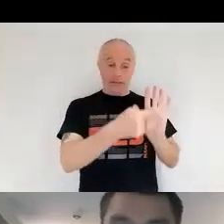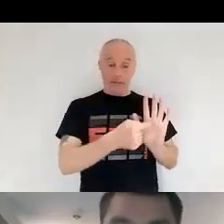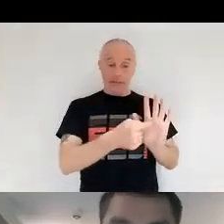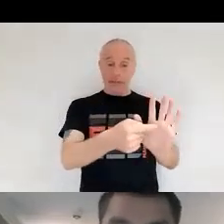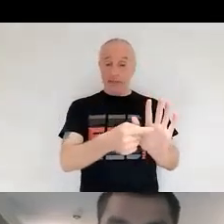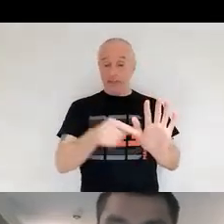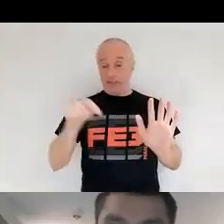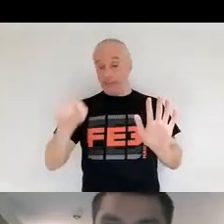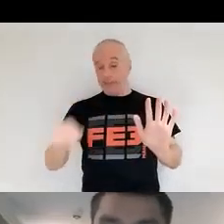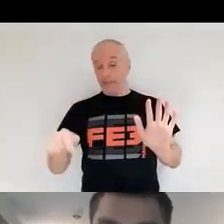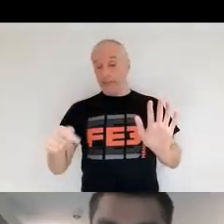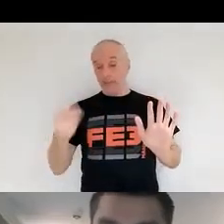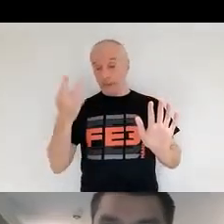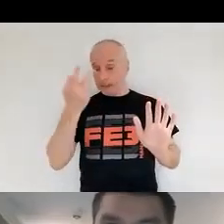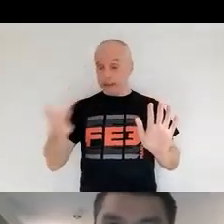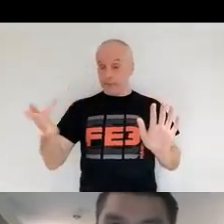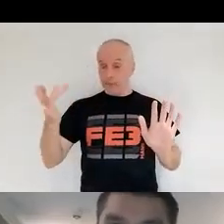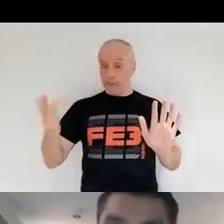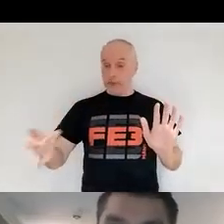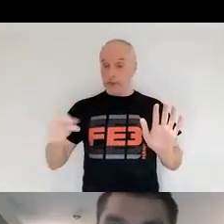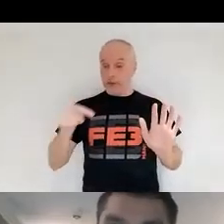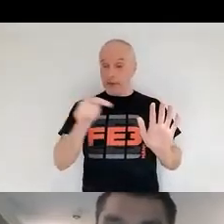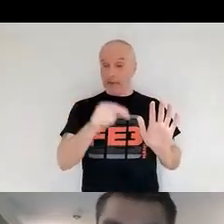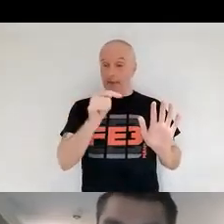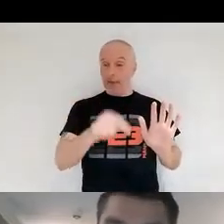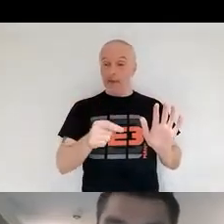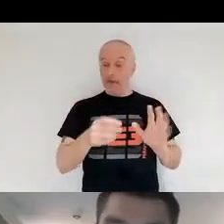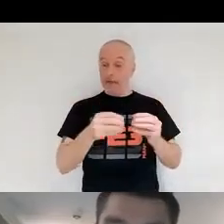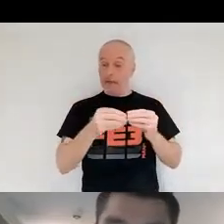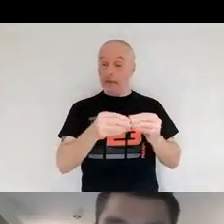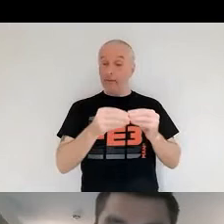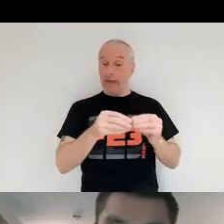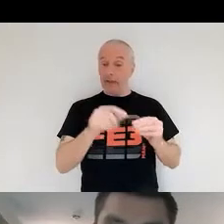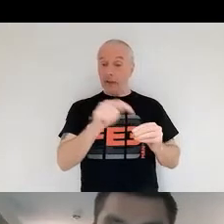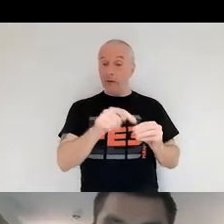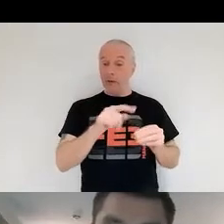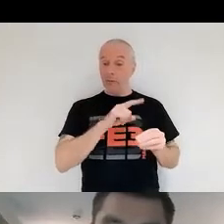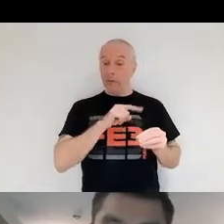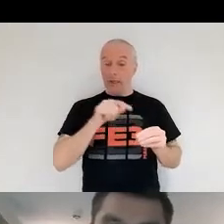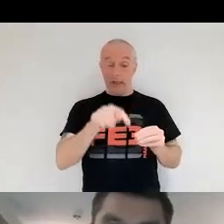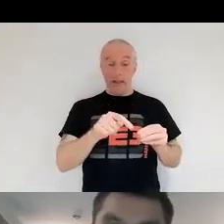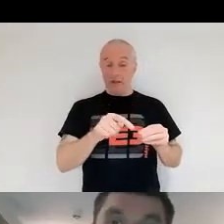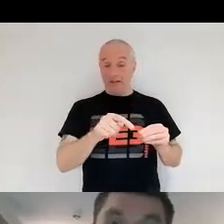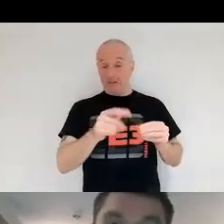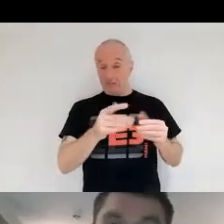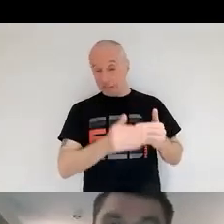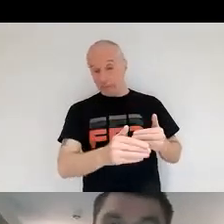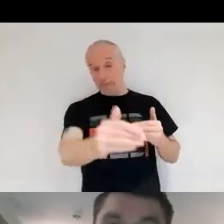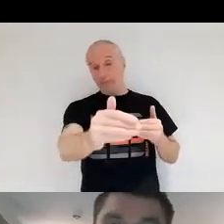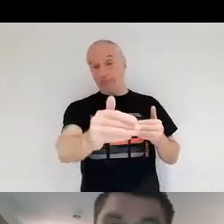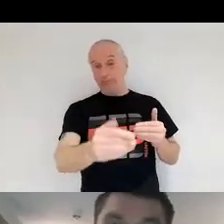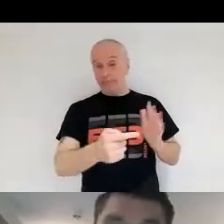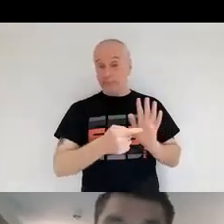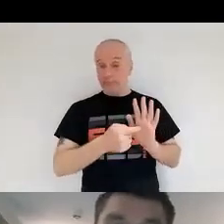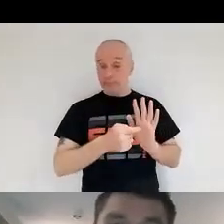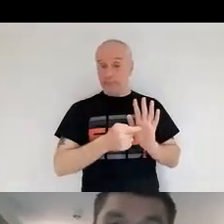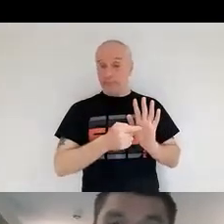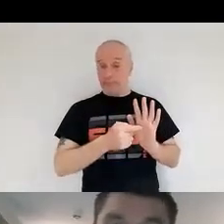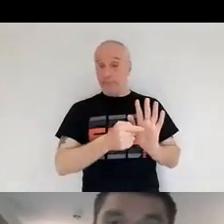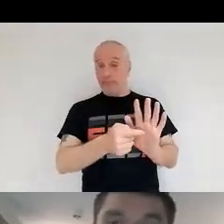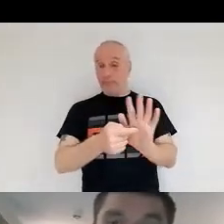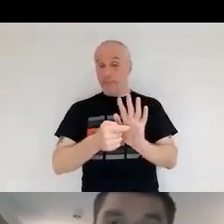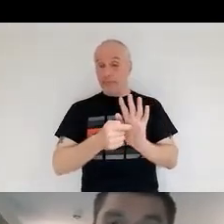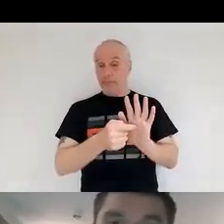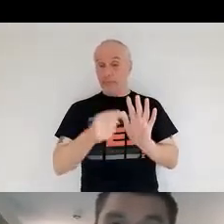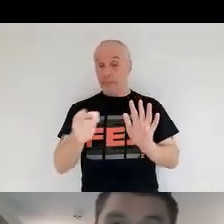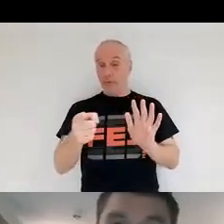that actually is the enduring value, because that's the stuff that will be applicable to a much broader